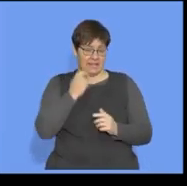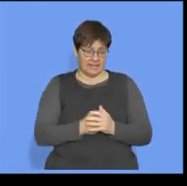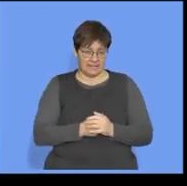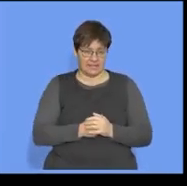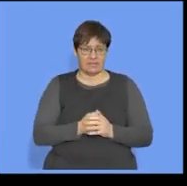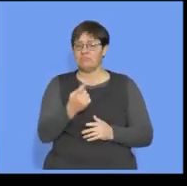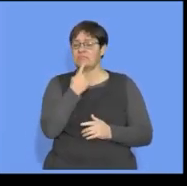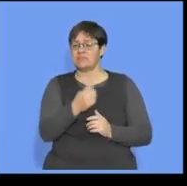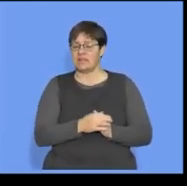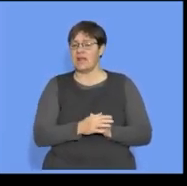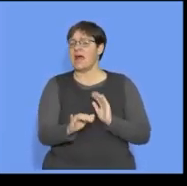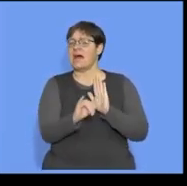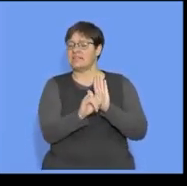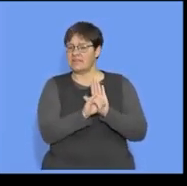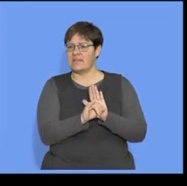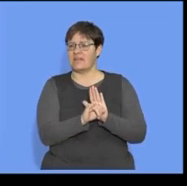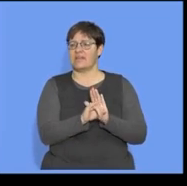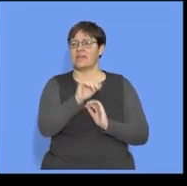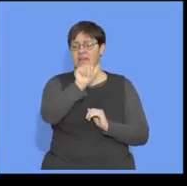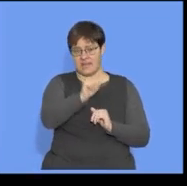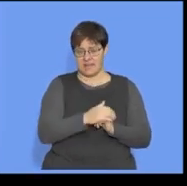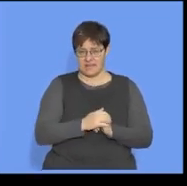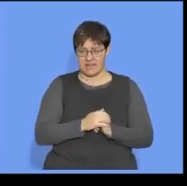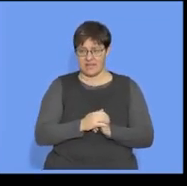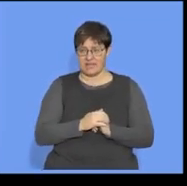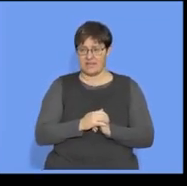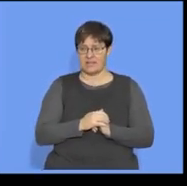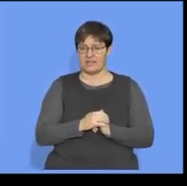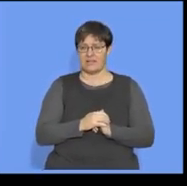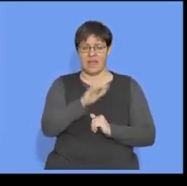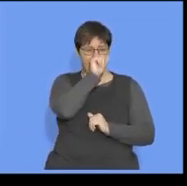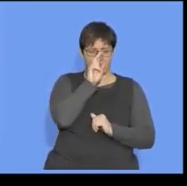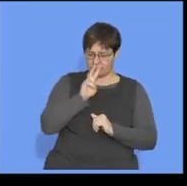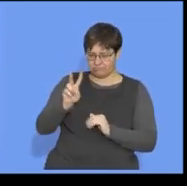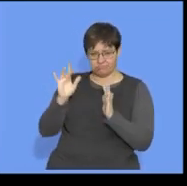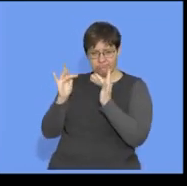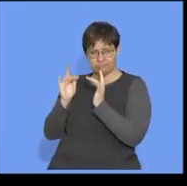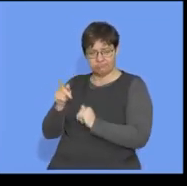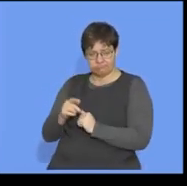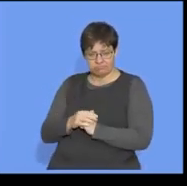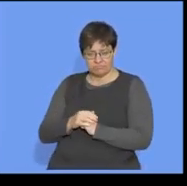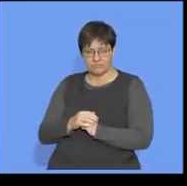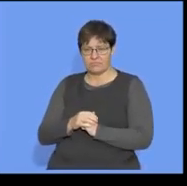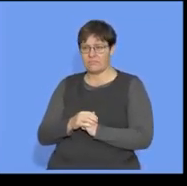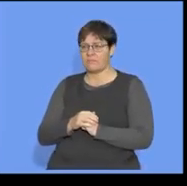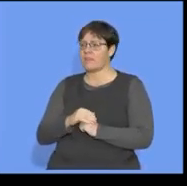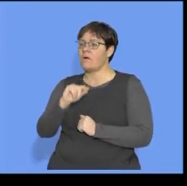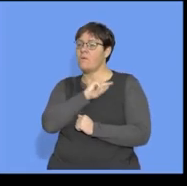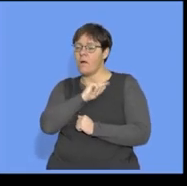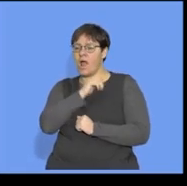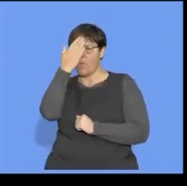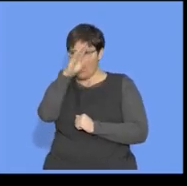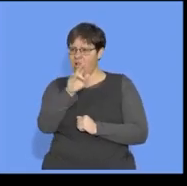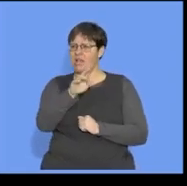human ear. We can see it. Then it says identify A. We go to A, we look at A. And